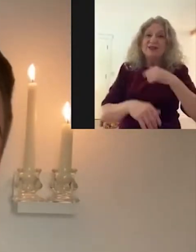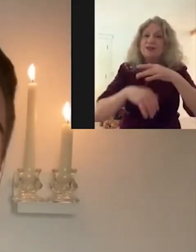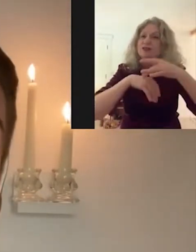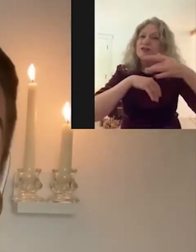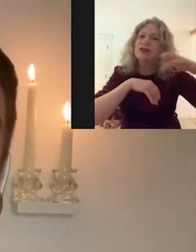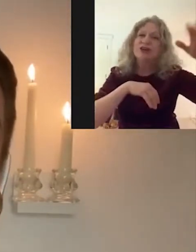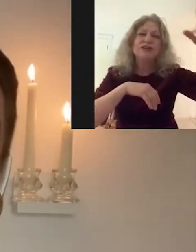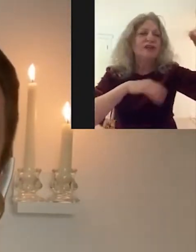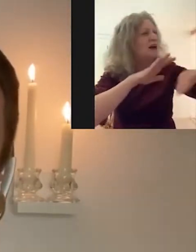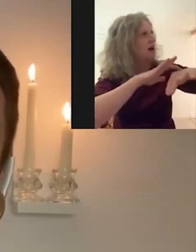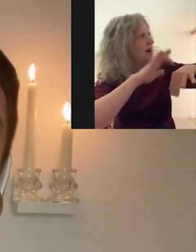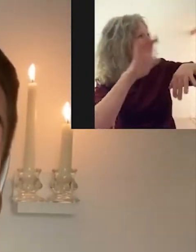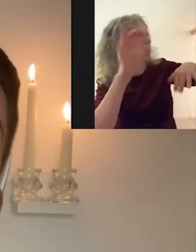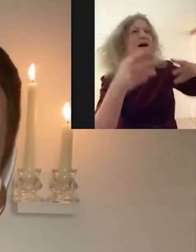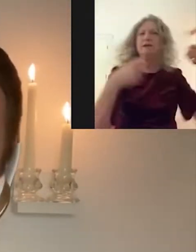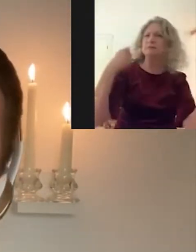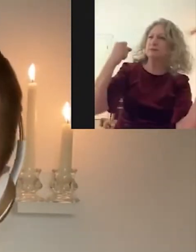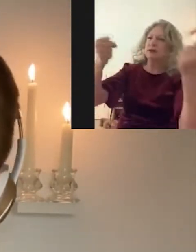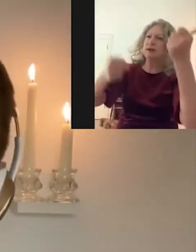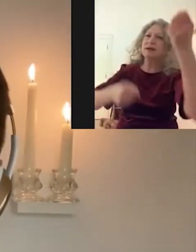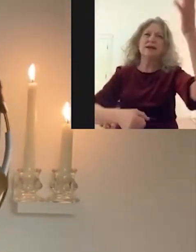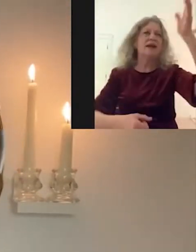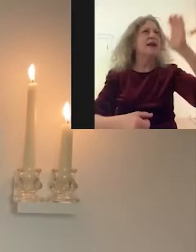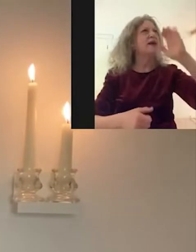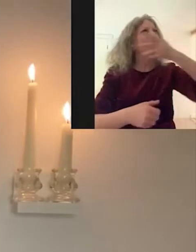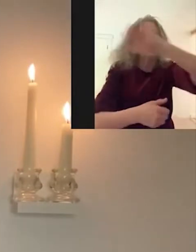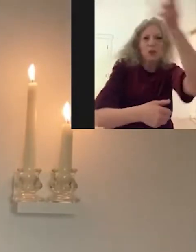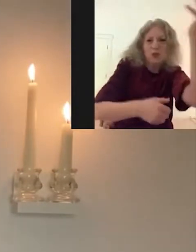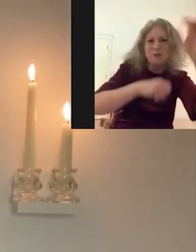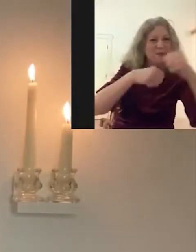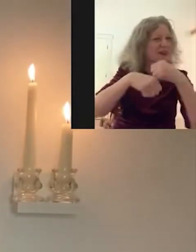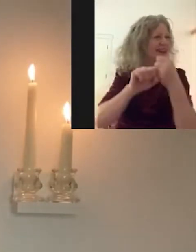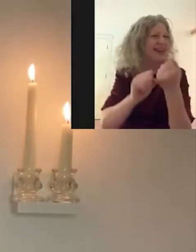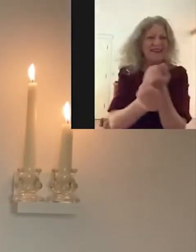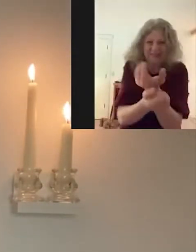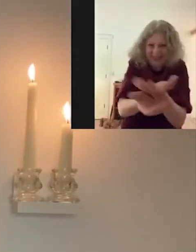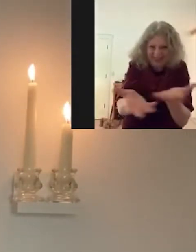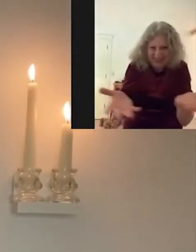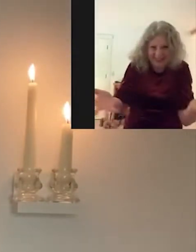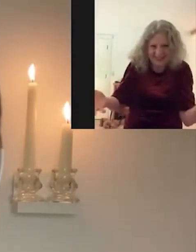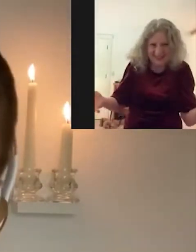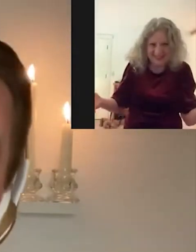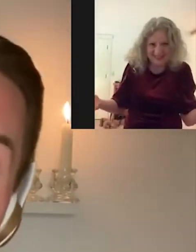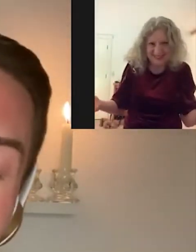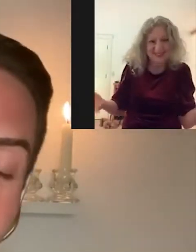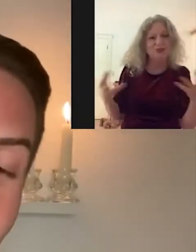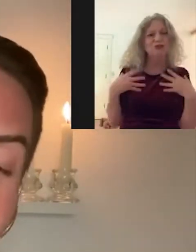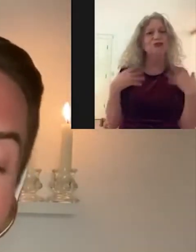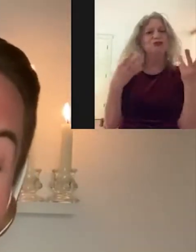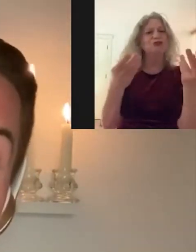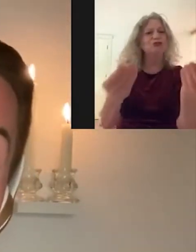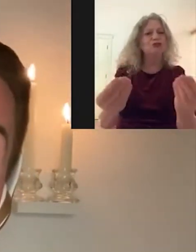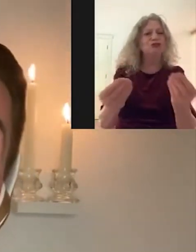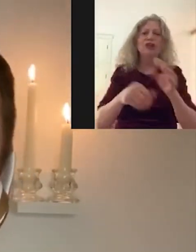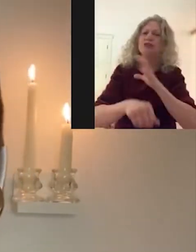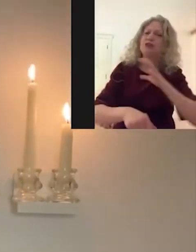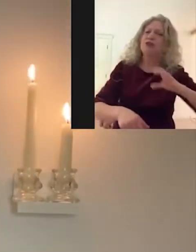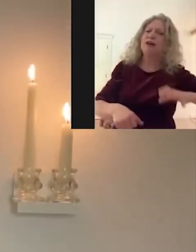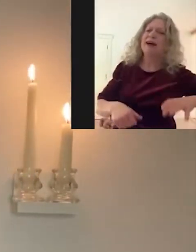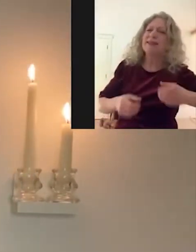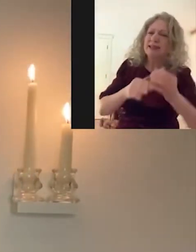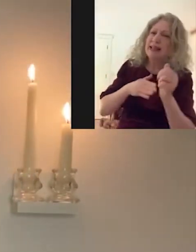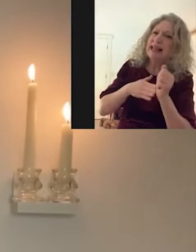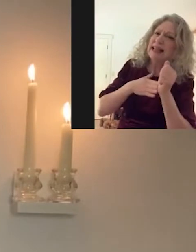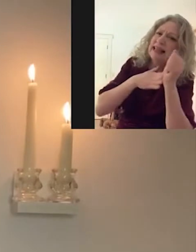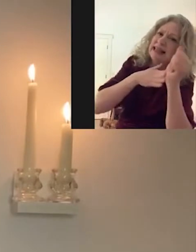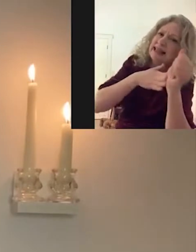Mighty God of all creation, gentle Christ who lights our way,